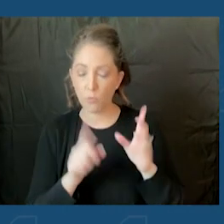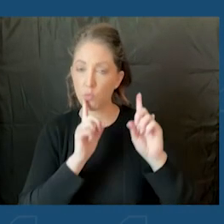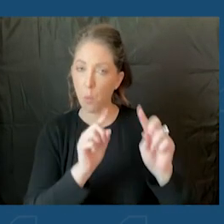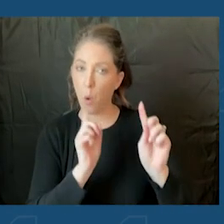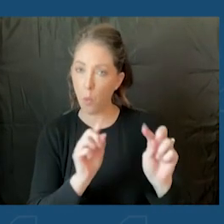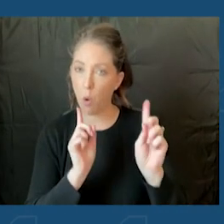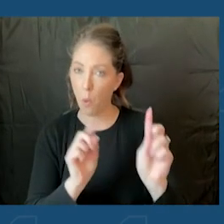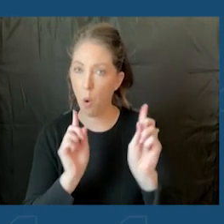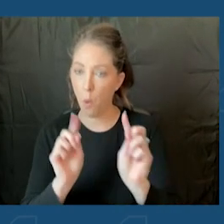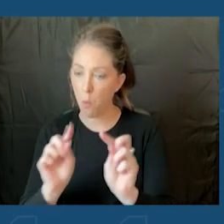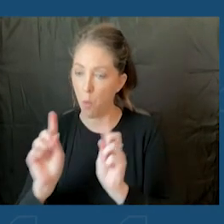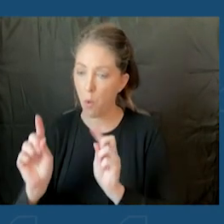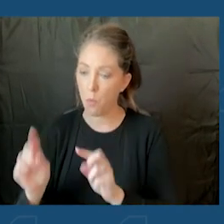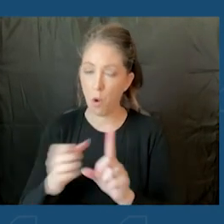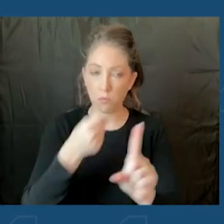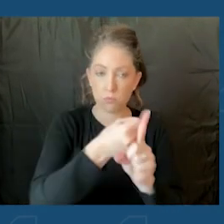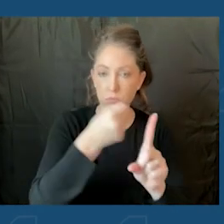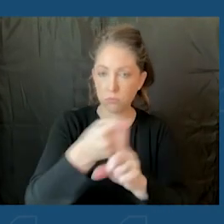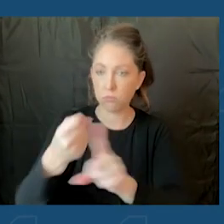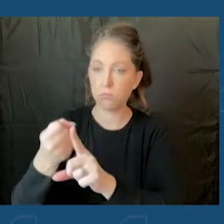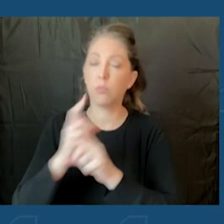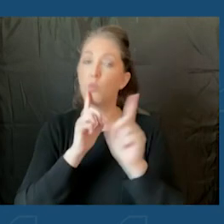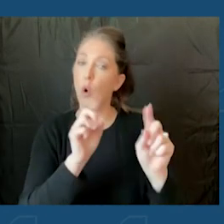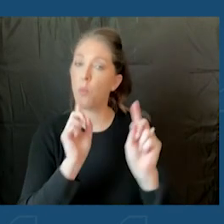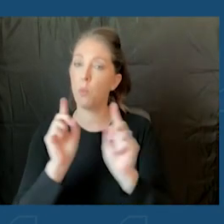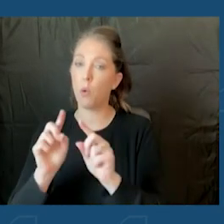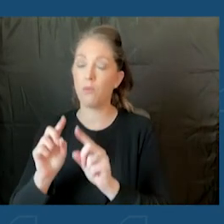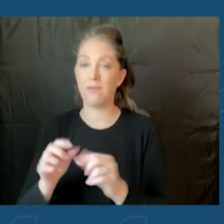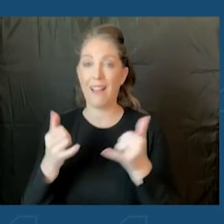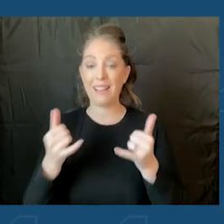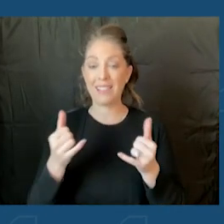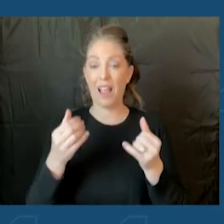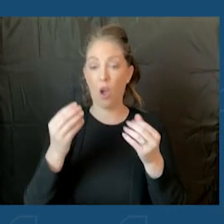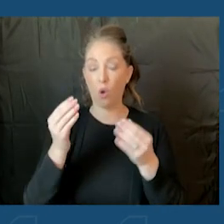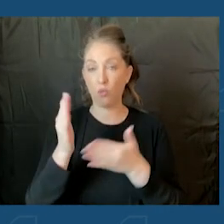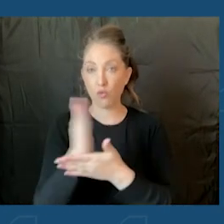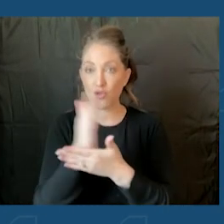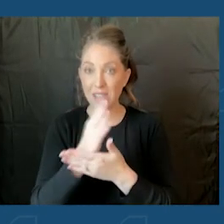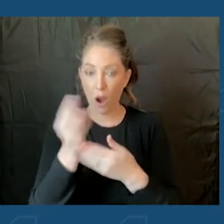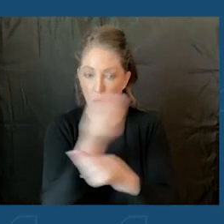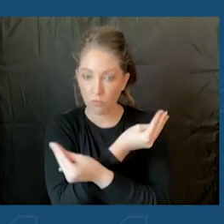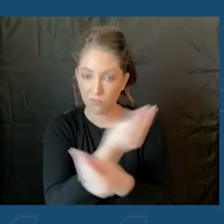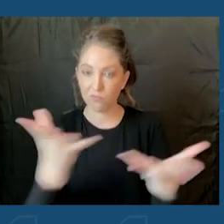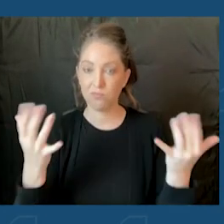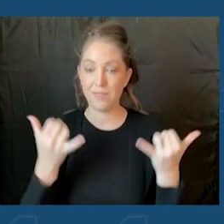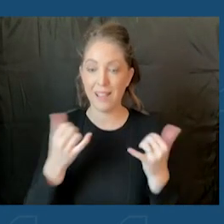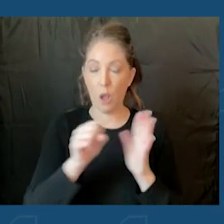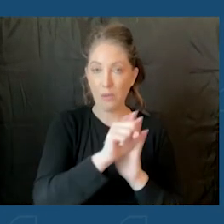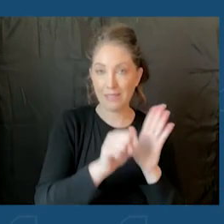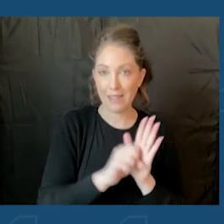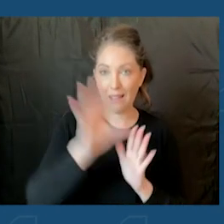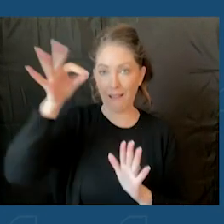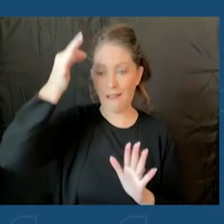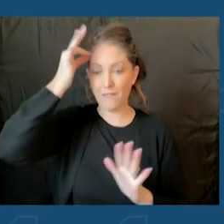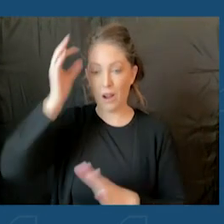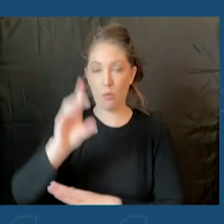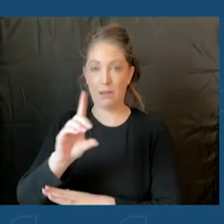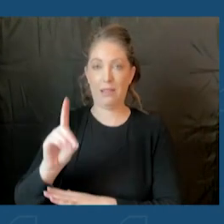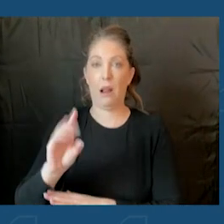and sharing information that was not shared before is now in state and federal databases. And I also directed the Attorney